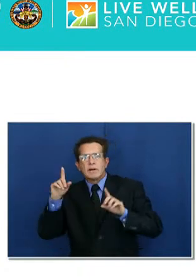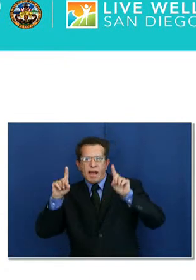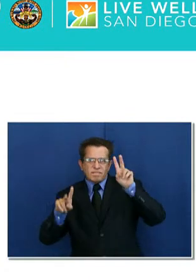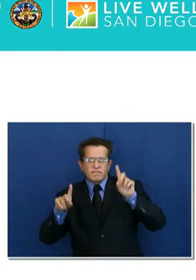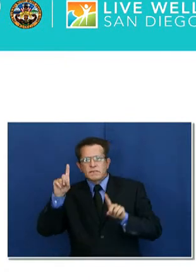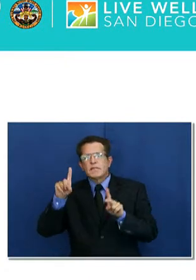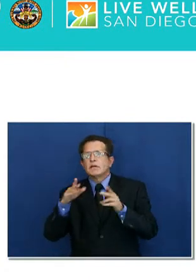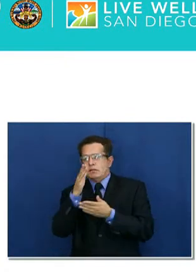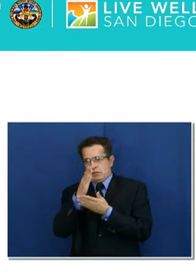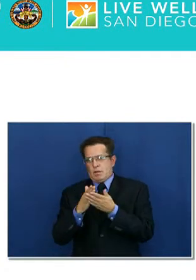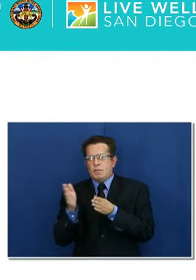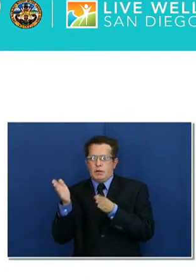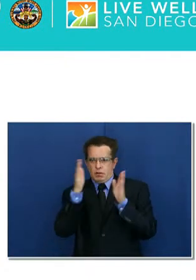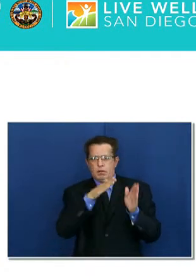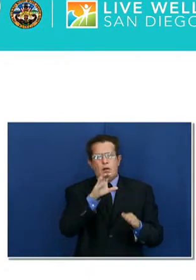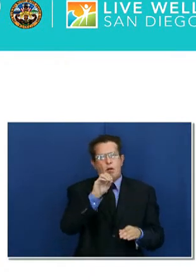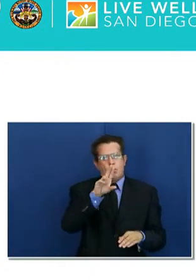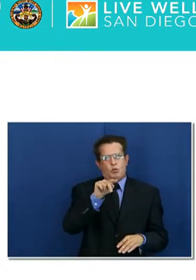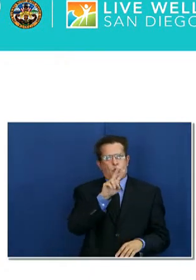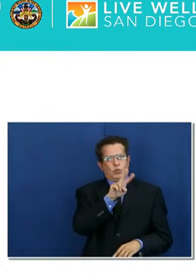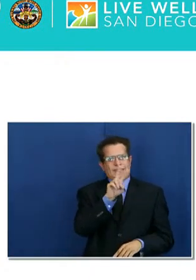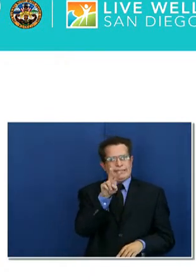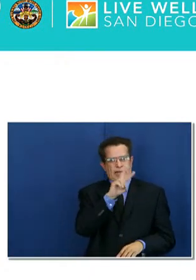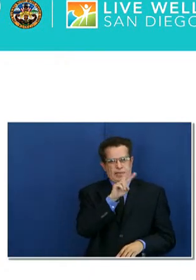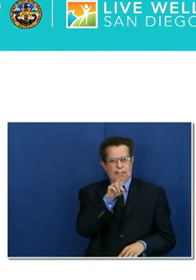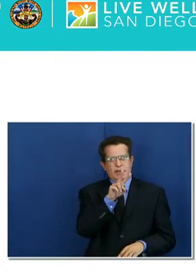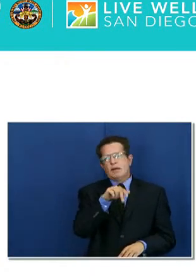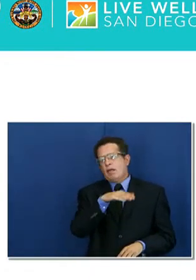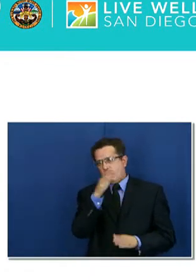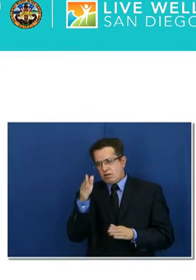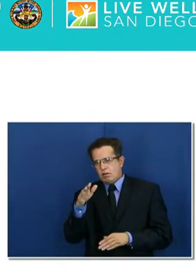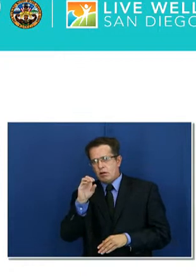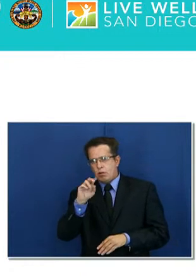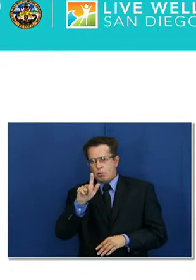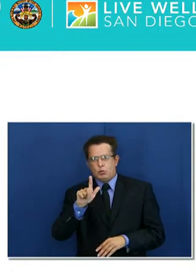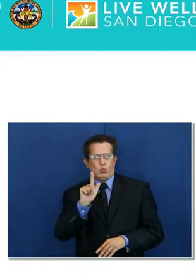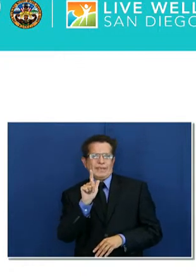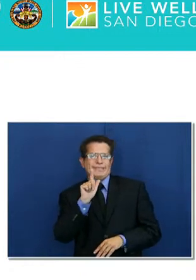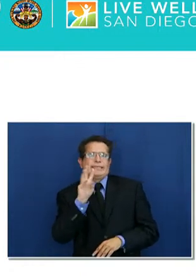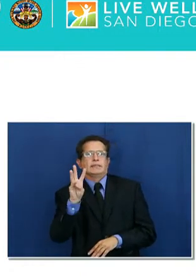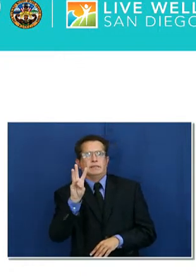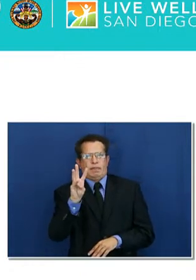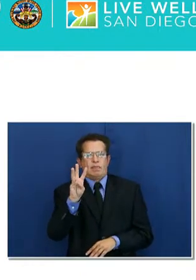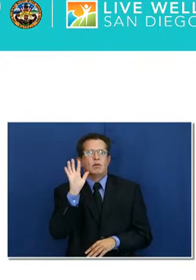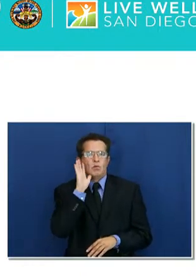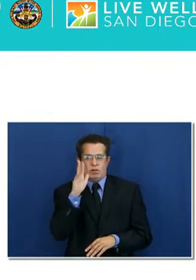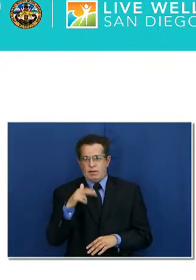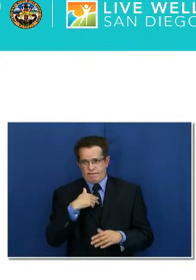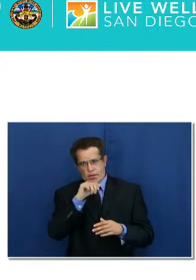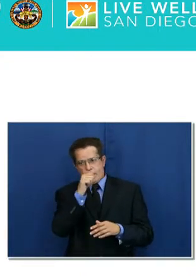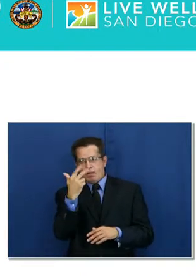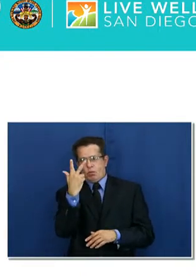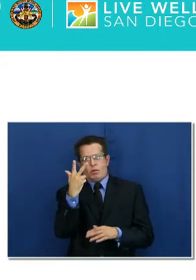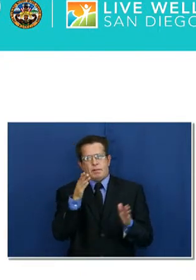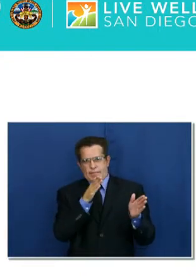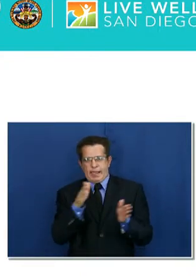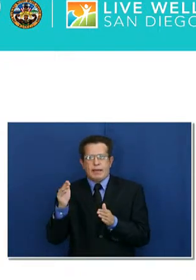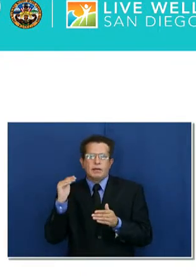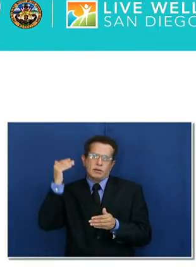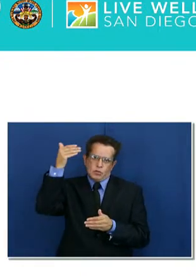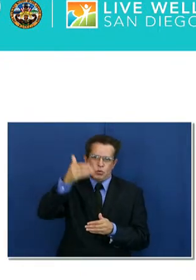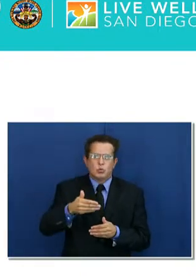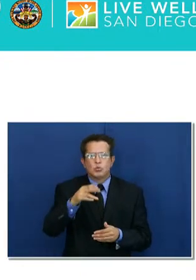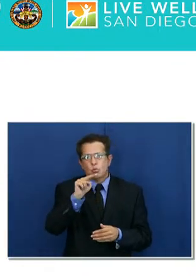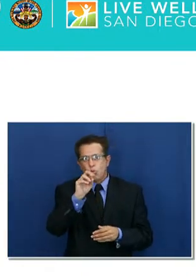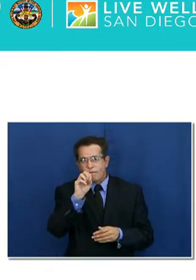district will reopen on October 22nd. One will reopen on October 26th. 3 plan to reopen in November. 4